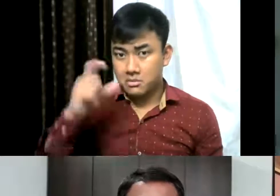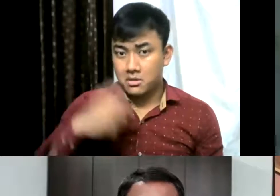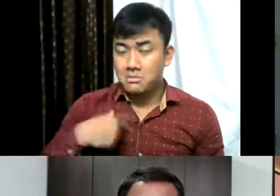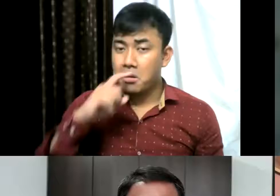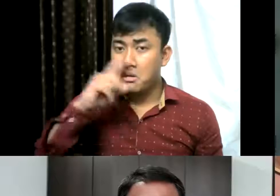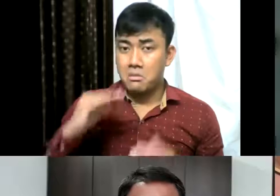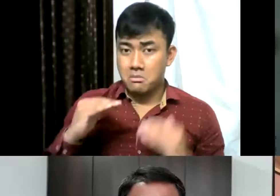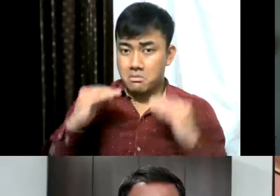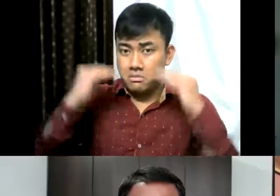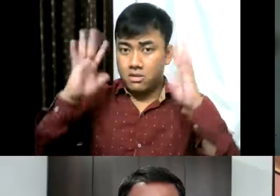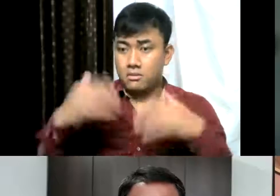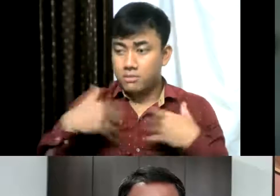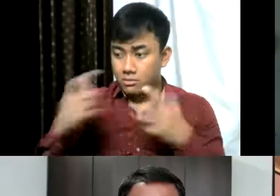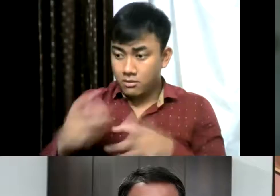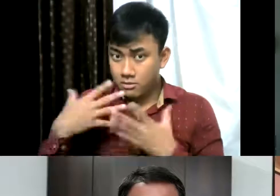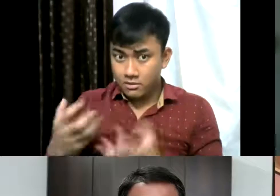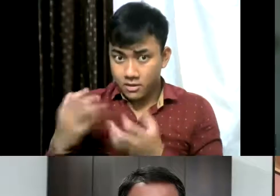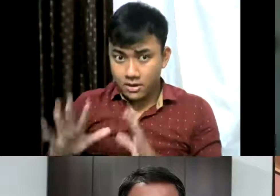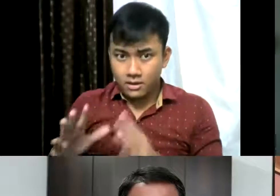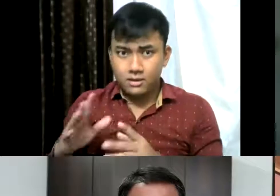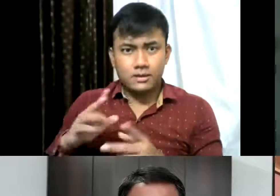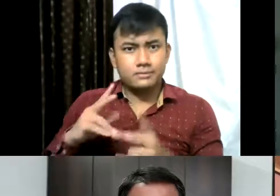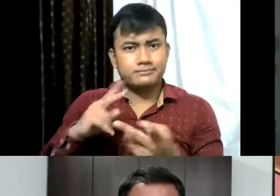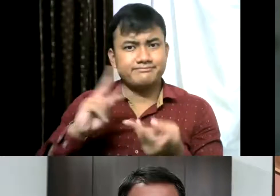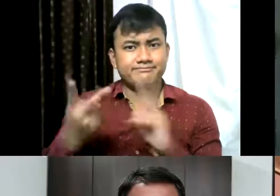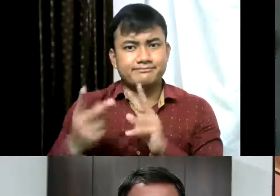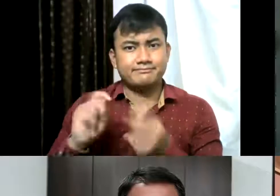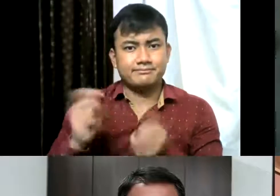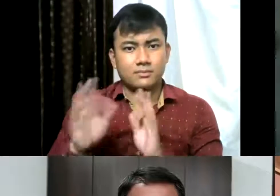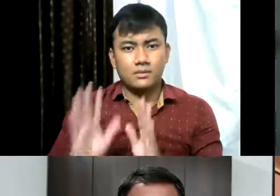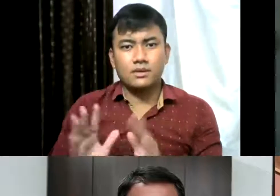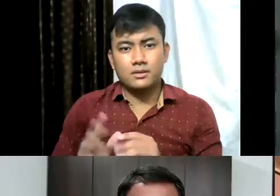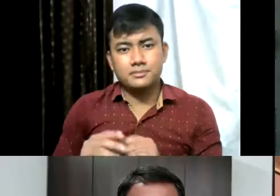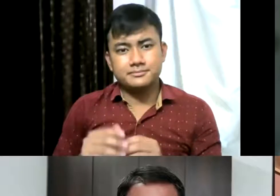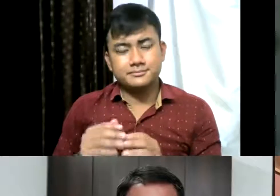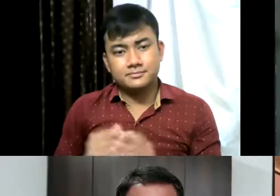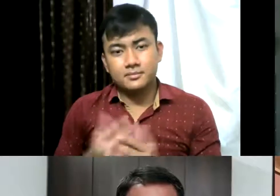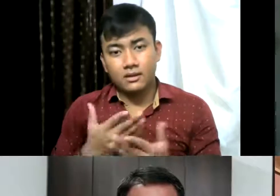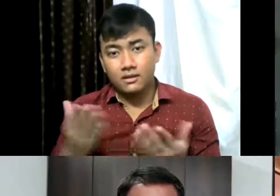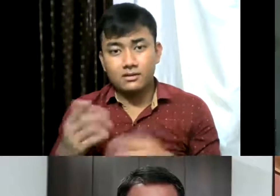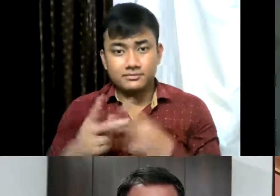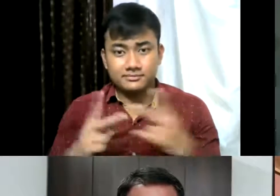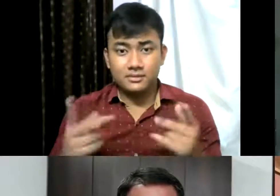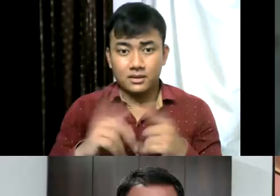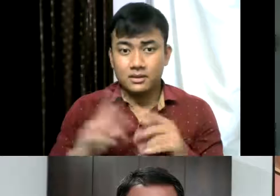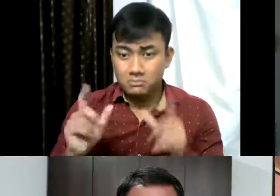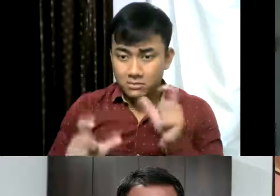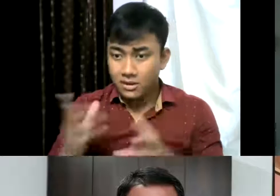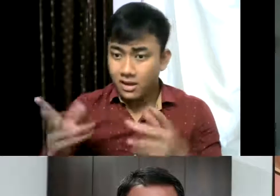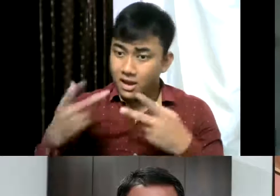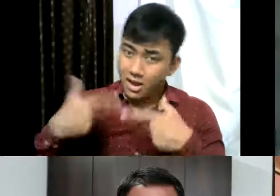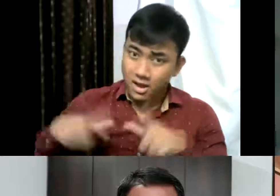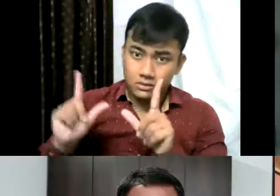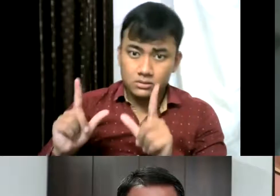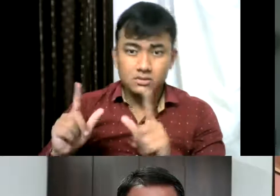who's desirable, etc., that's your problem. But these are the ways in which we also are trying to avoid any form of violence that